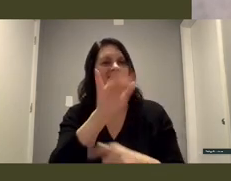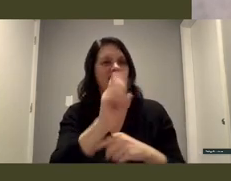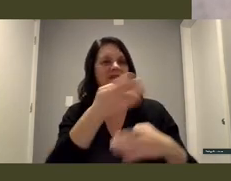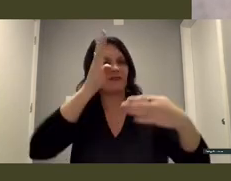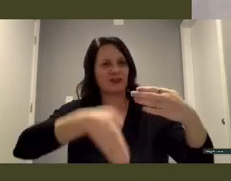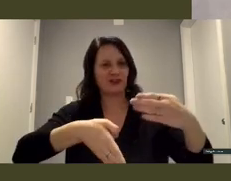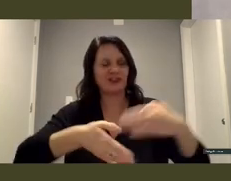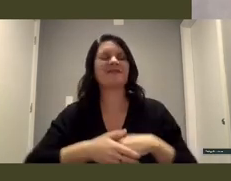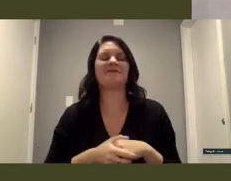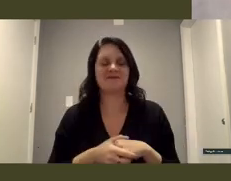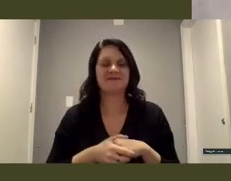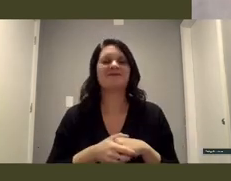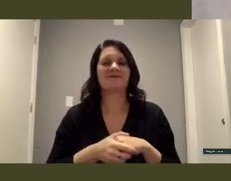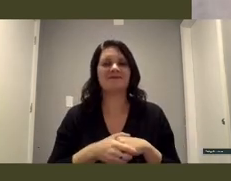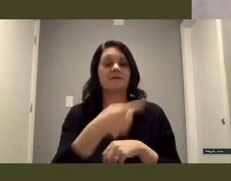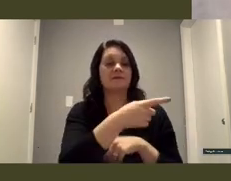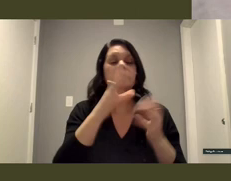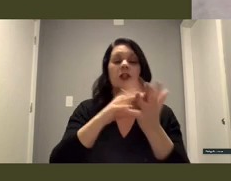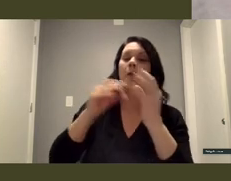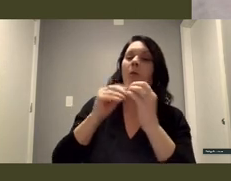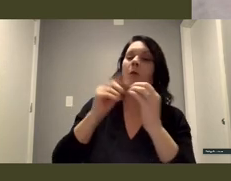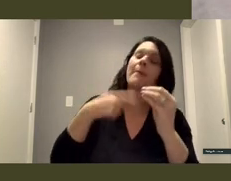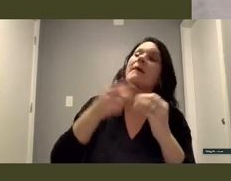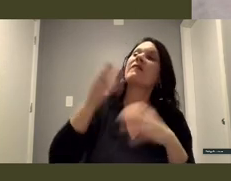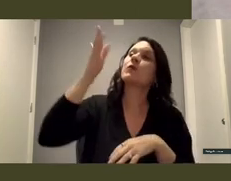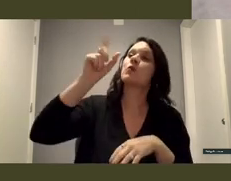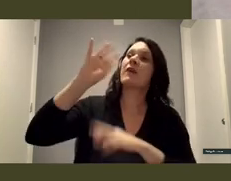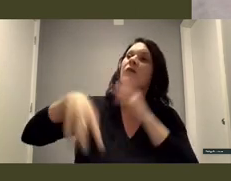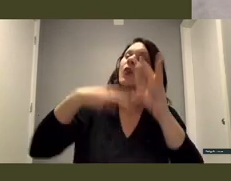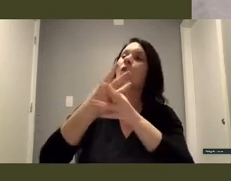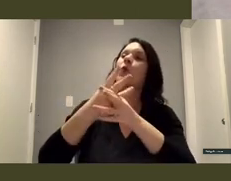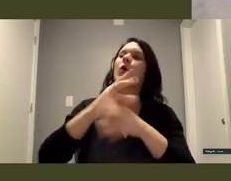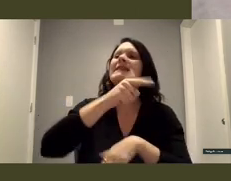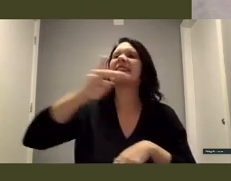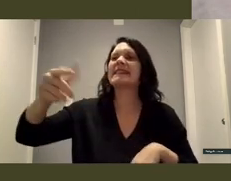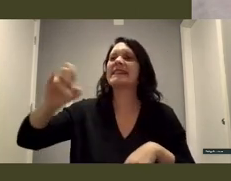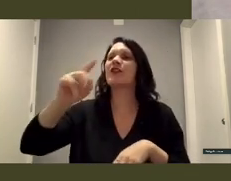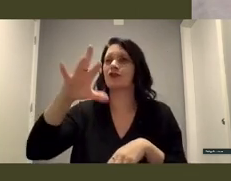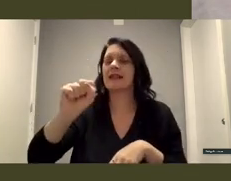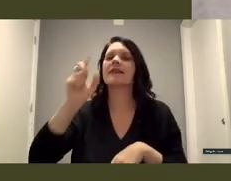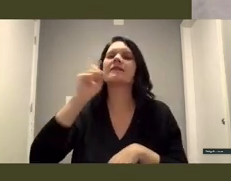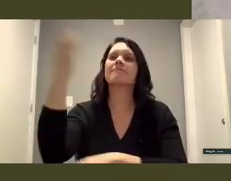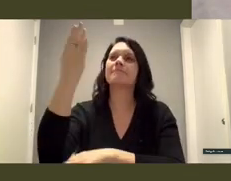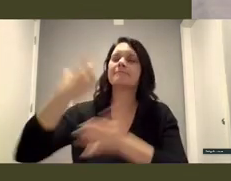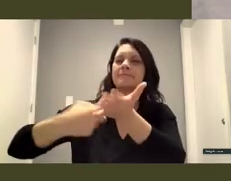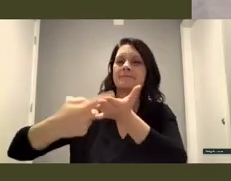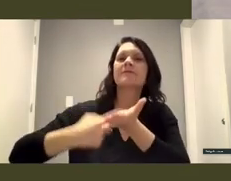you can find out more about the Future of the World series of policy briefs and dialogues on